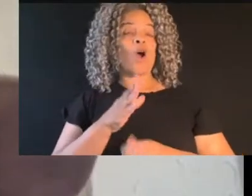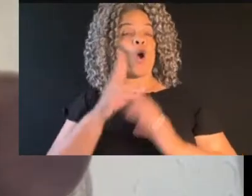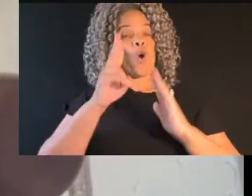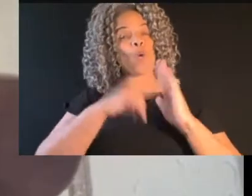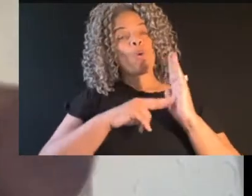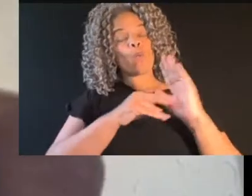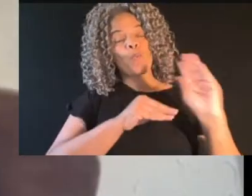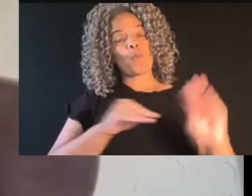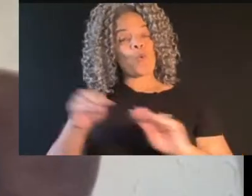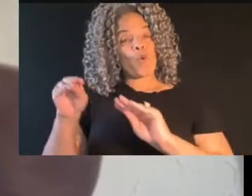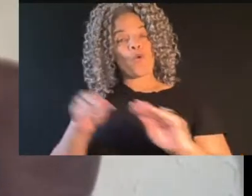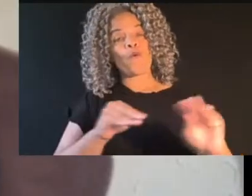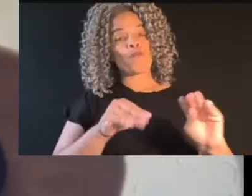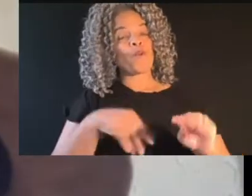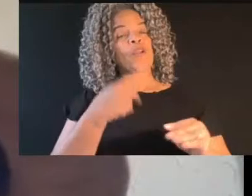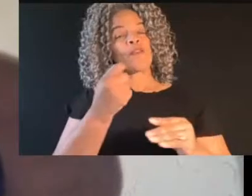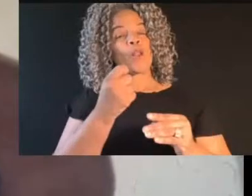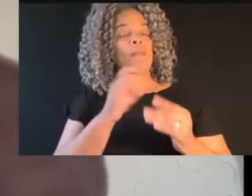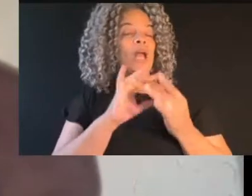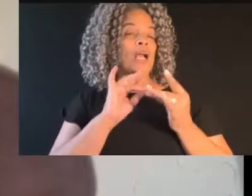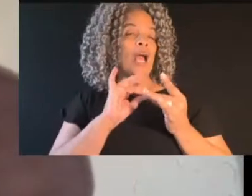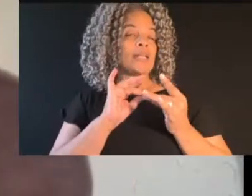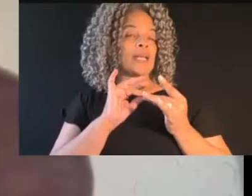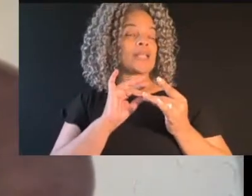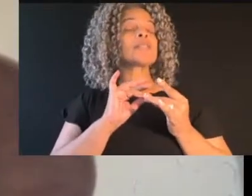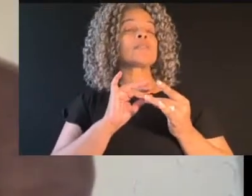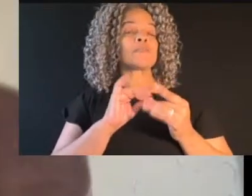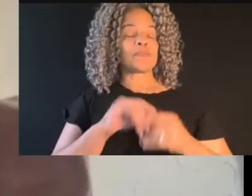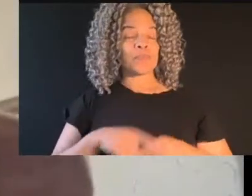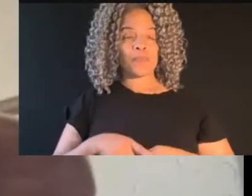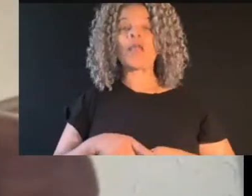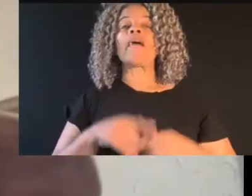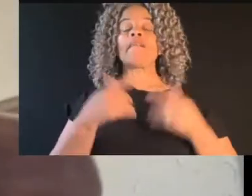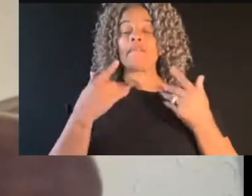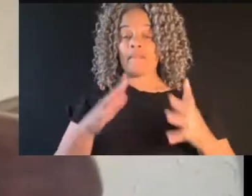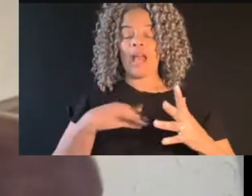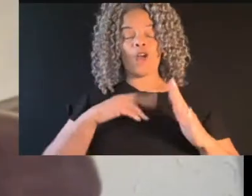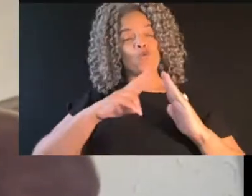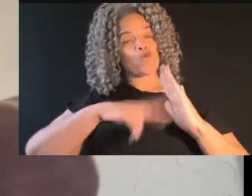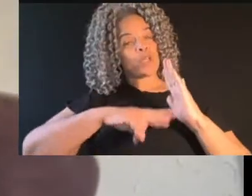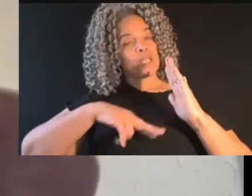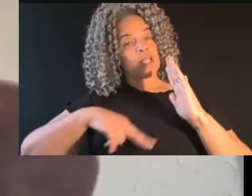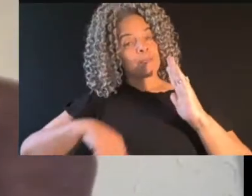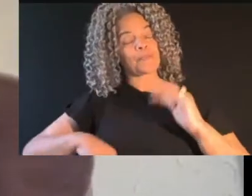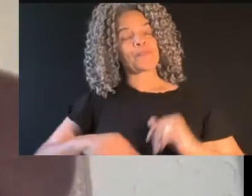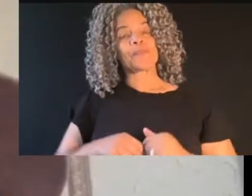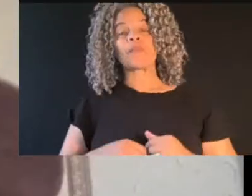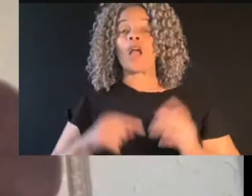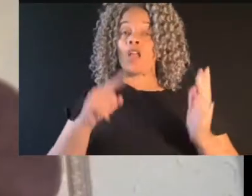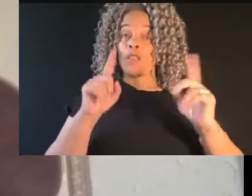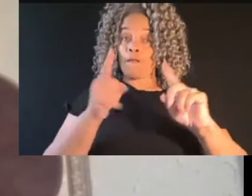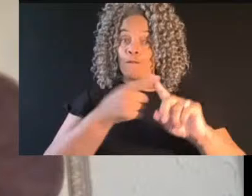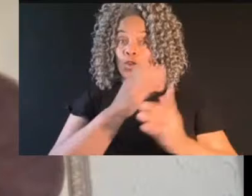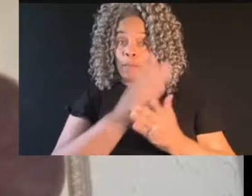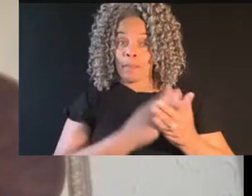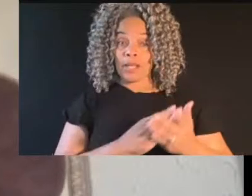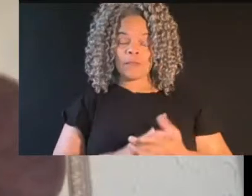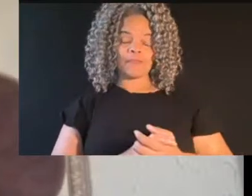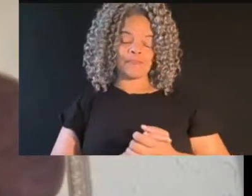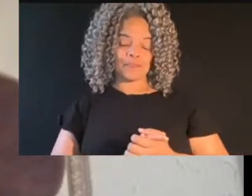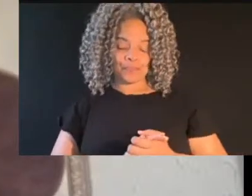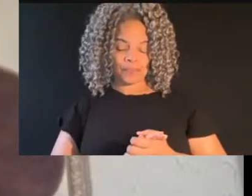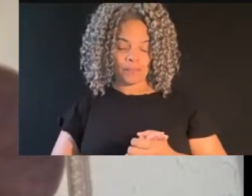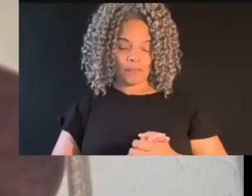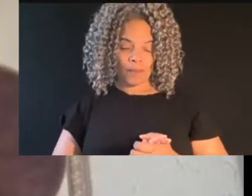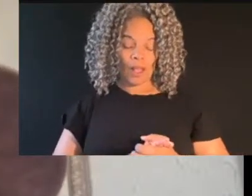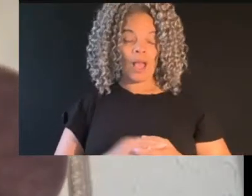pieces by giving you a little bit of context and then begin reading. And so this first piece, you